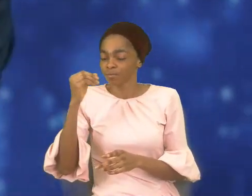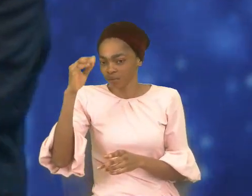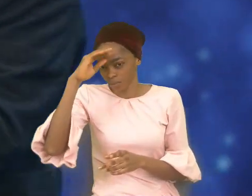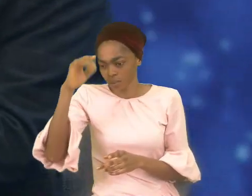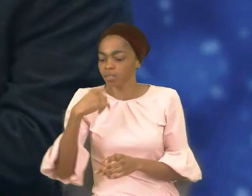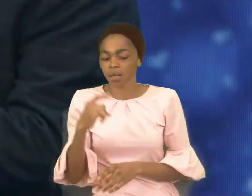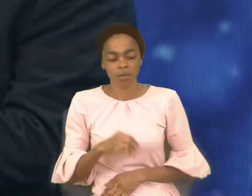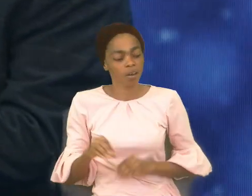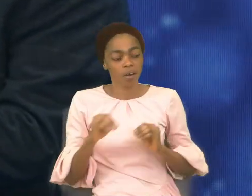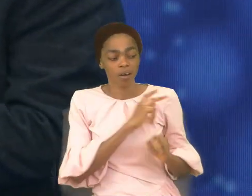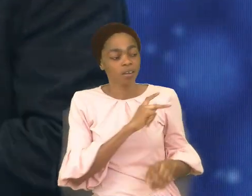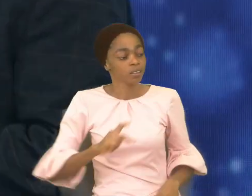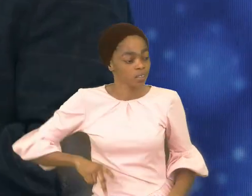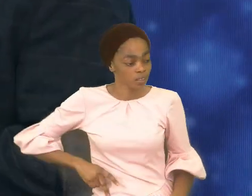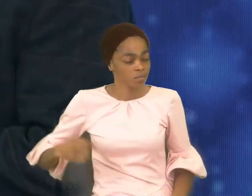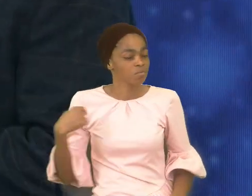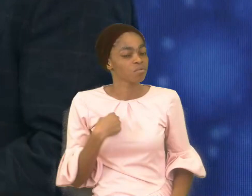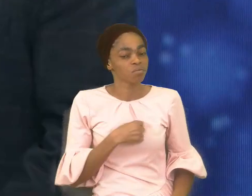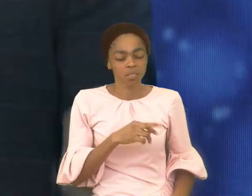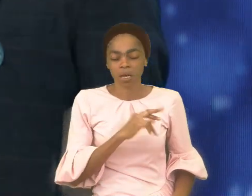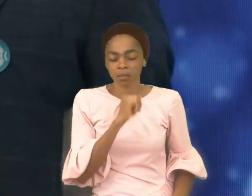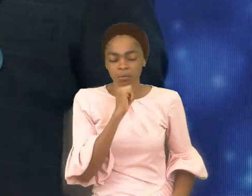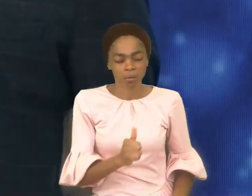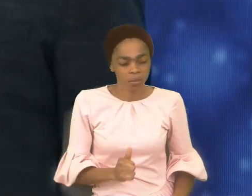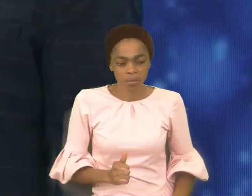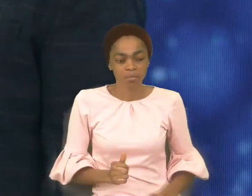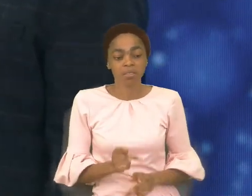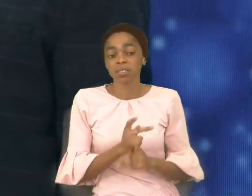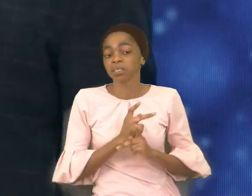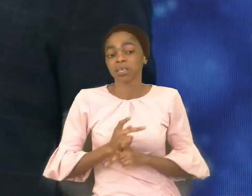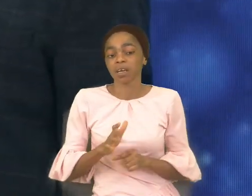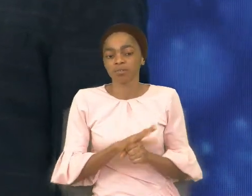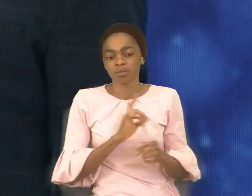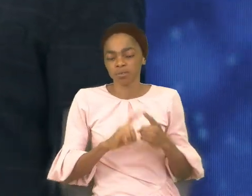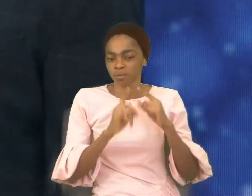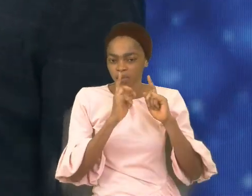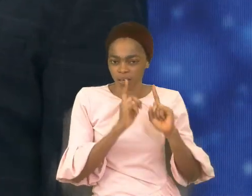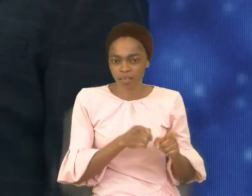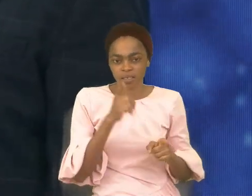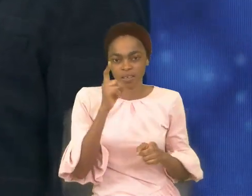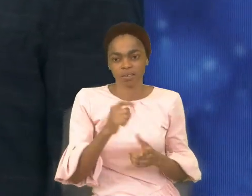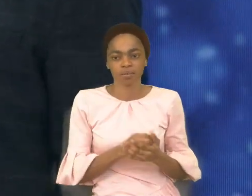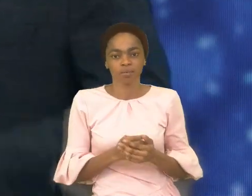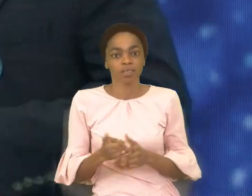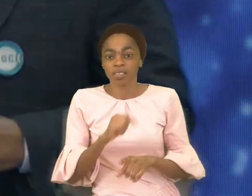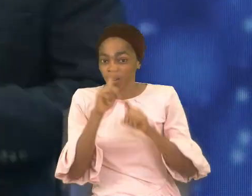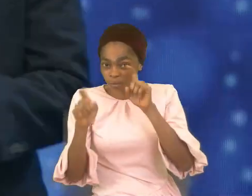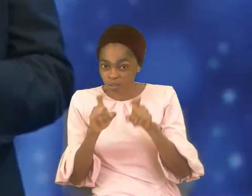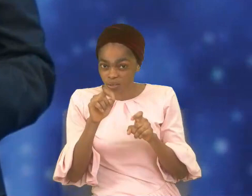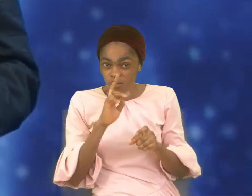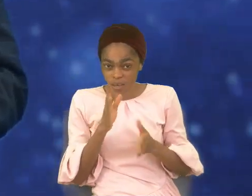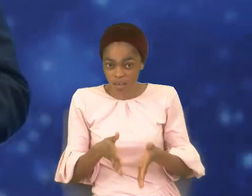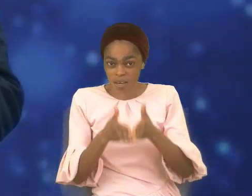to answer you the question you are asking. If it be so, our God whom